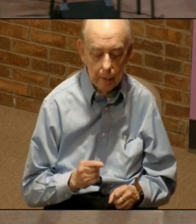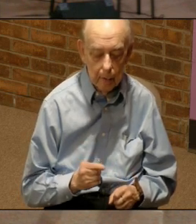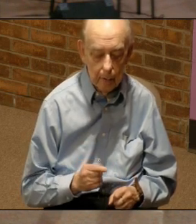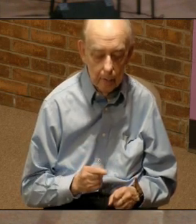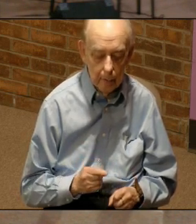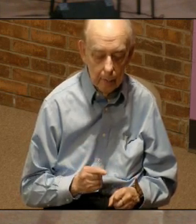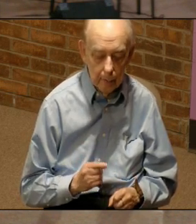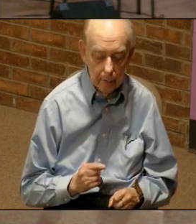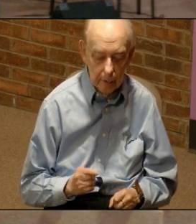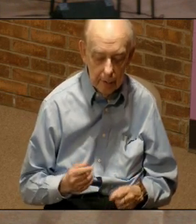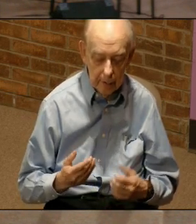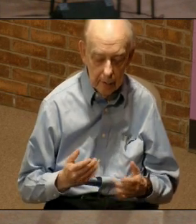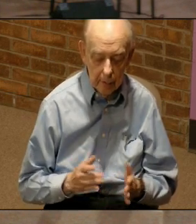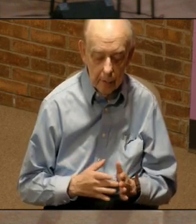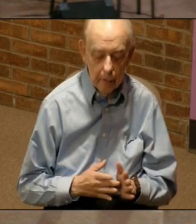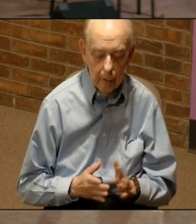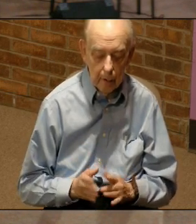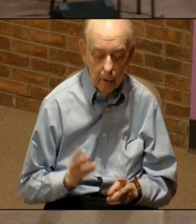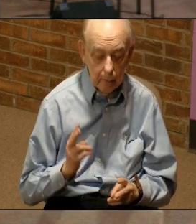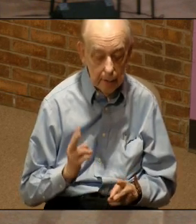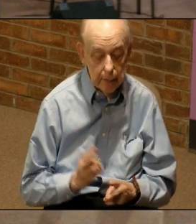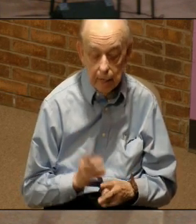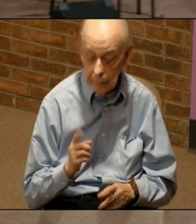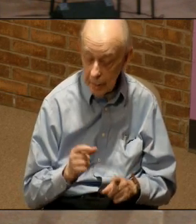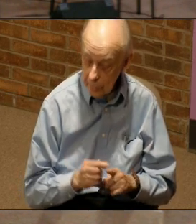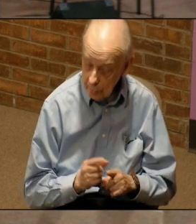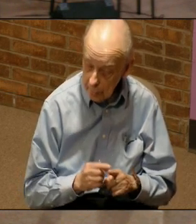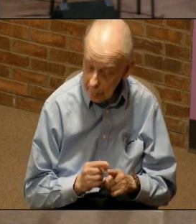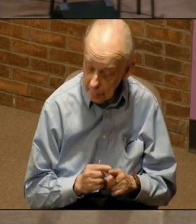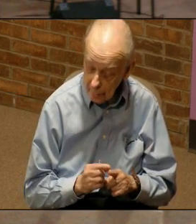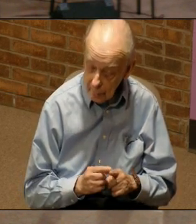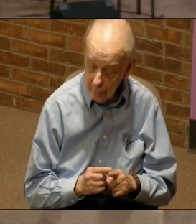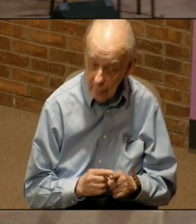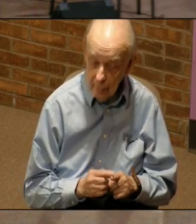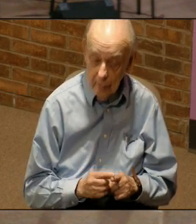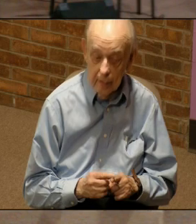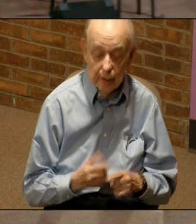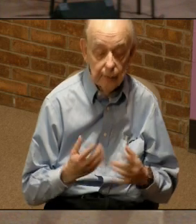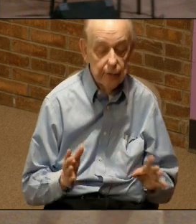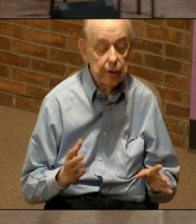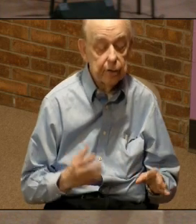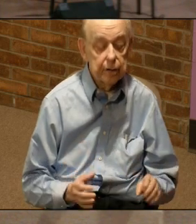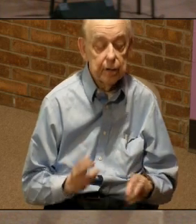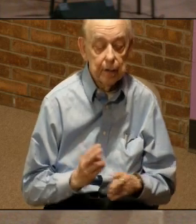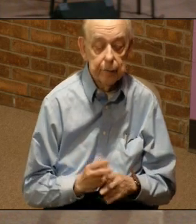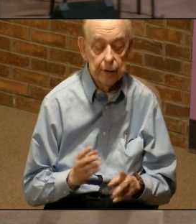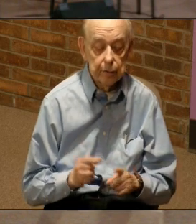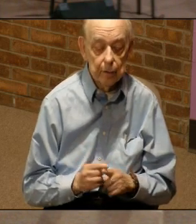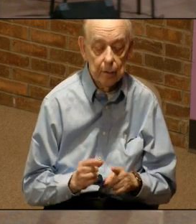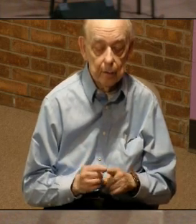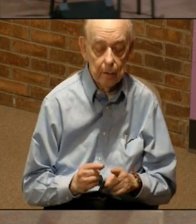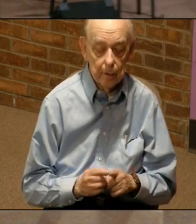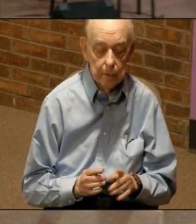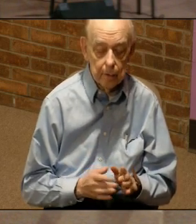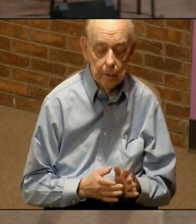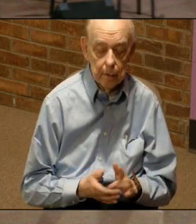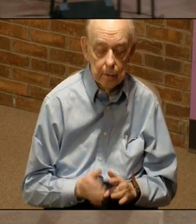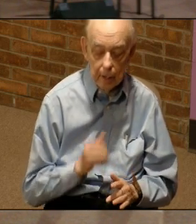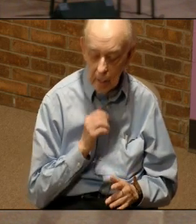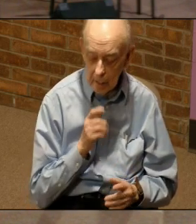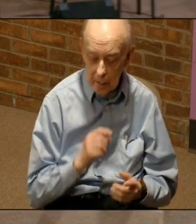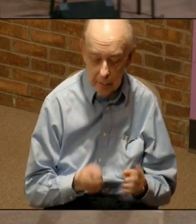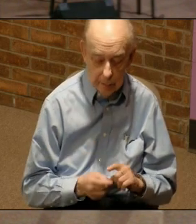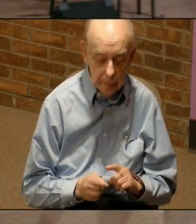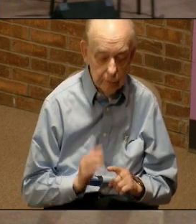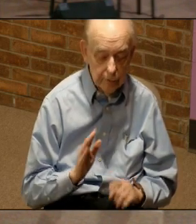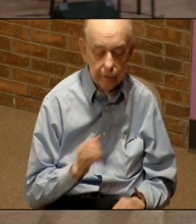gentlemen, he has already kept his word. And if he has already kept his word, he is not going to change